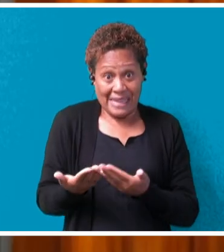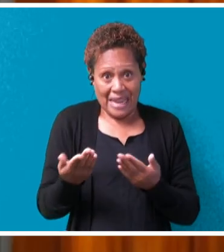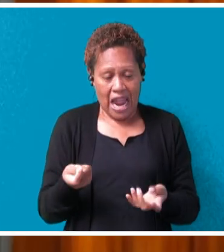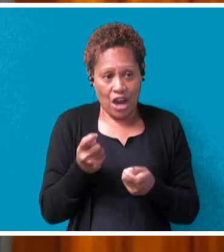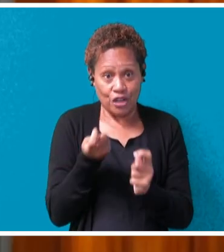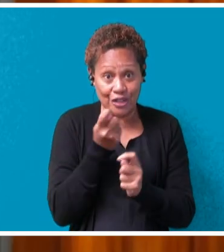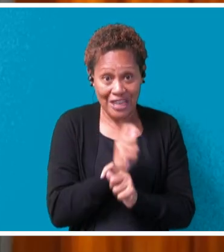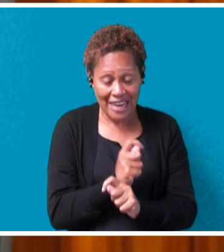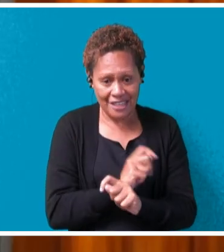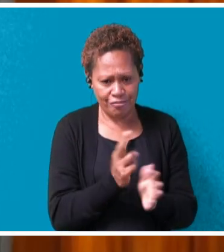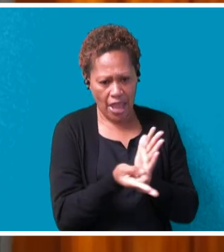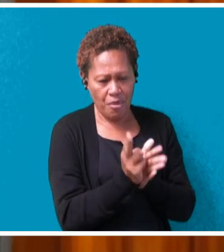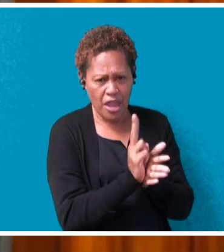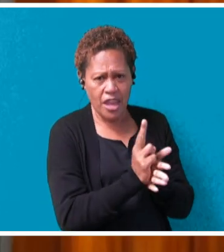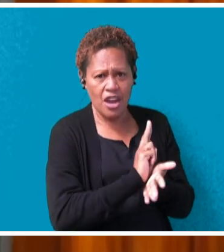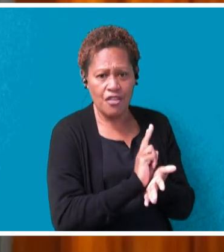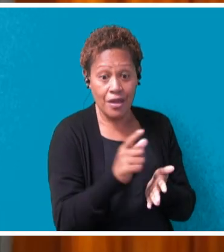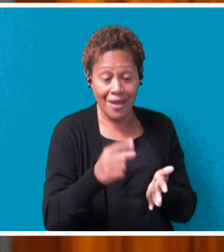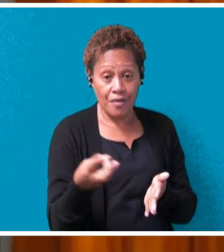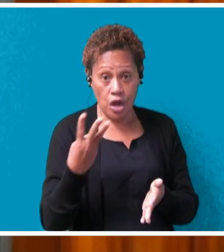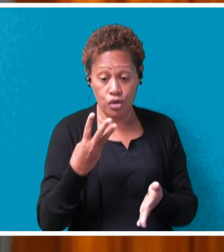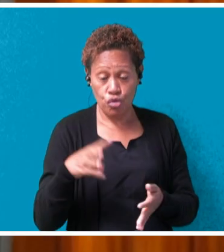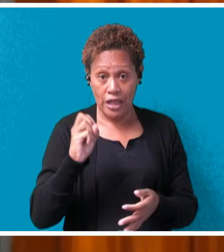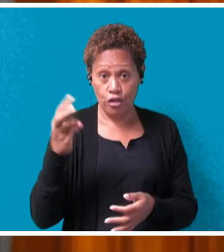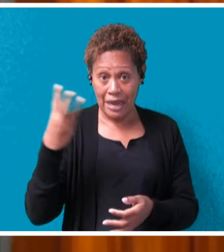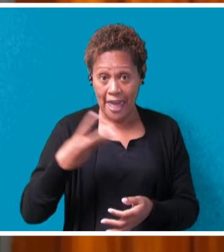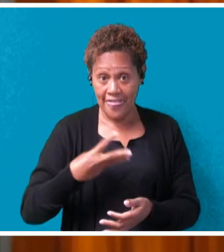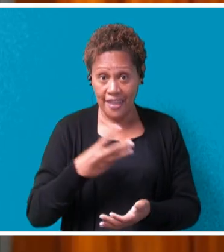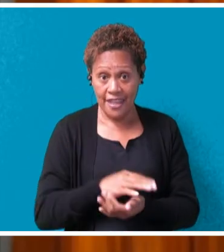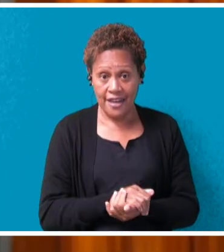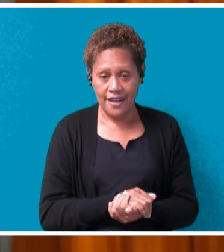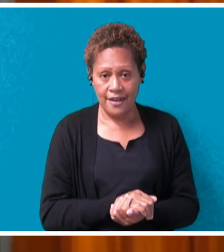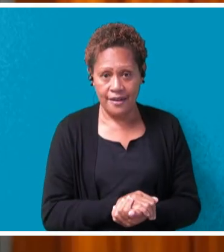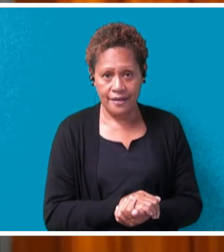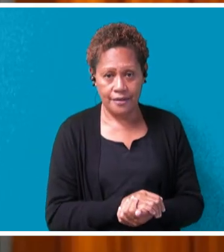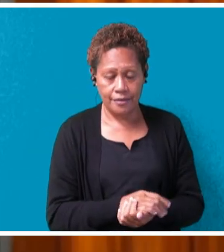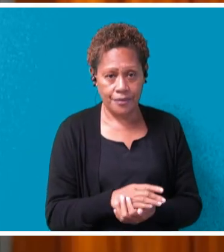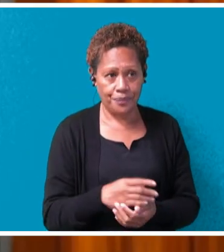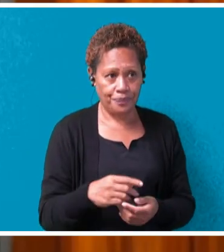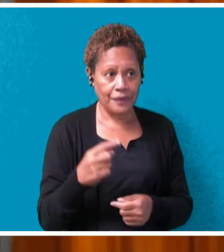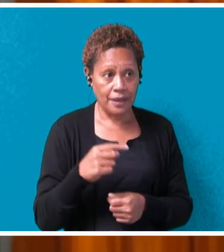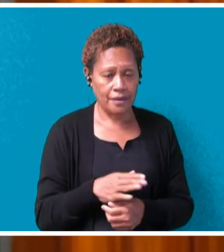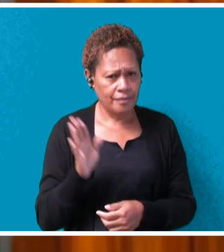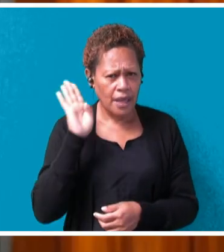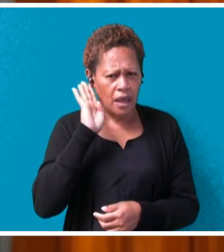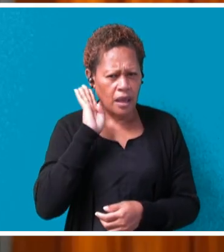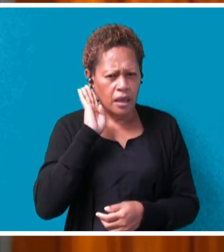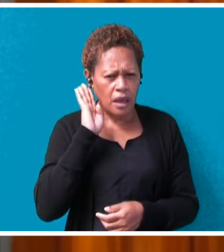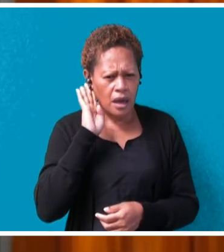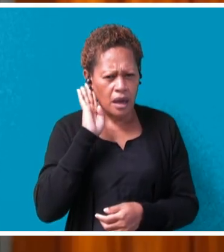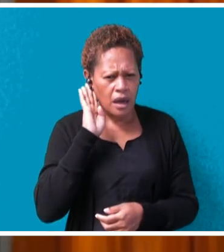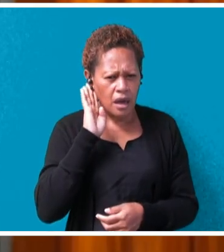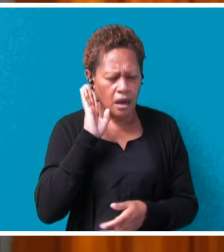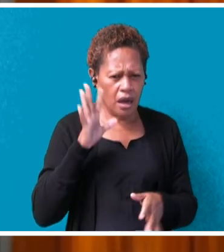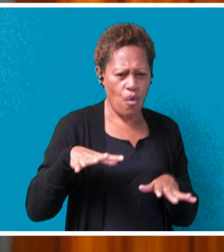na review tagi ni abni ba buluan ni ronong dulkin ka to. Questions and issues being raised about the review. Inarongo sa tiyo na lenin na to nolomani. Nanon